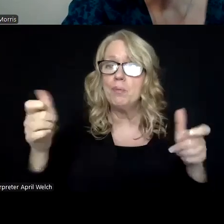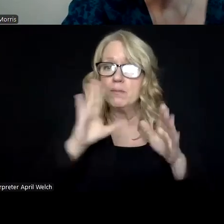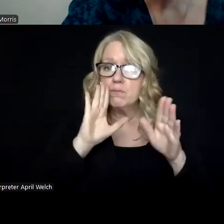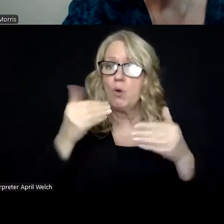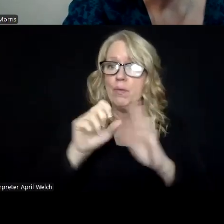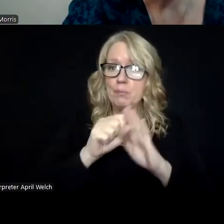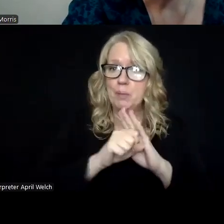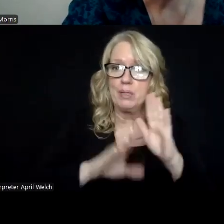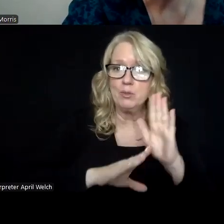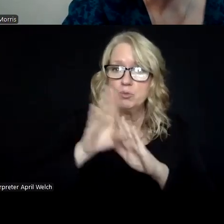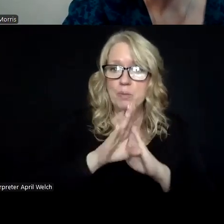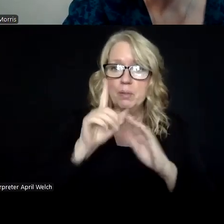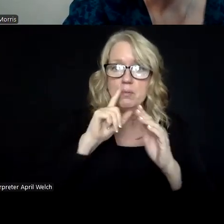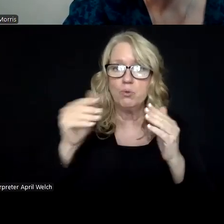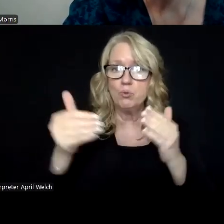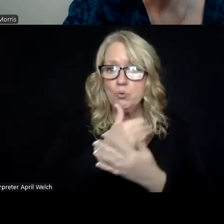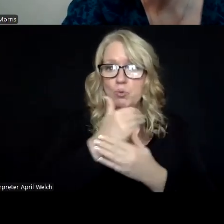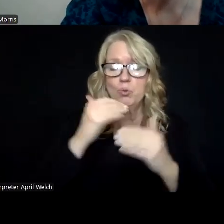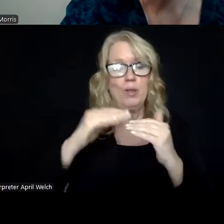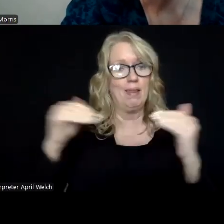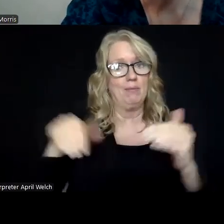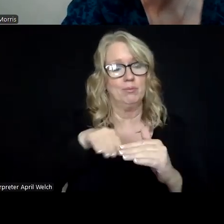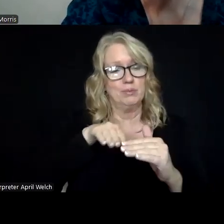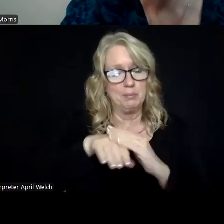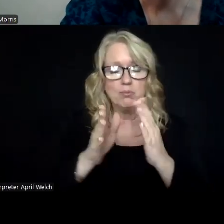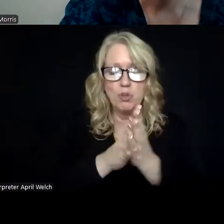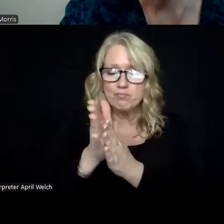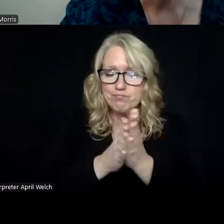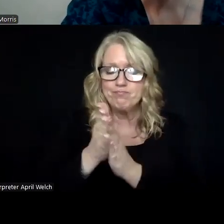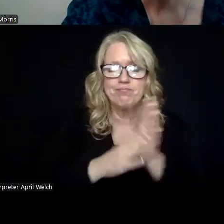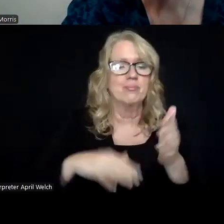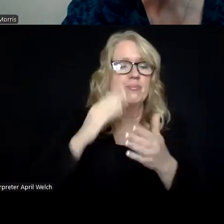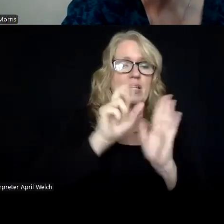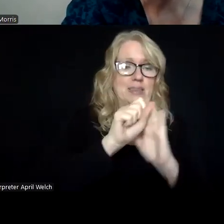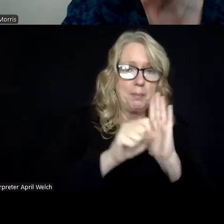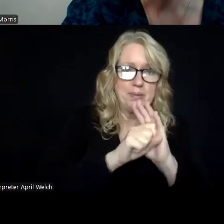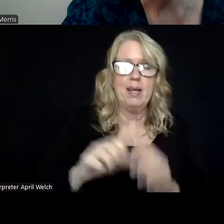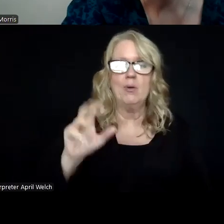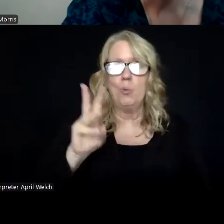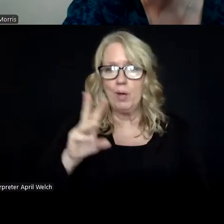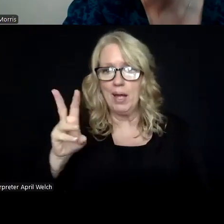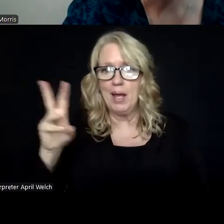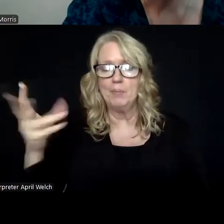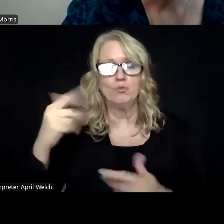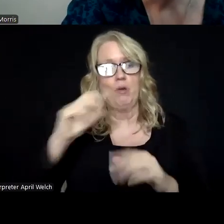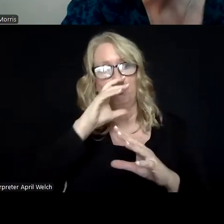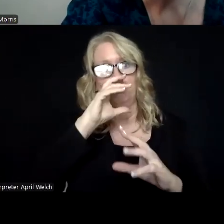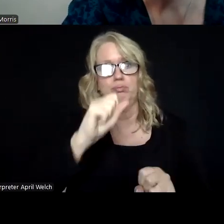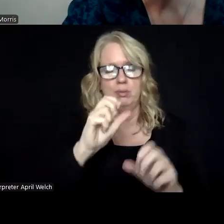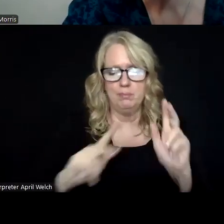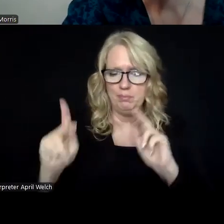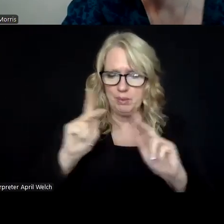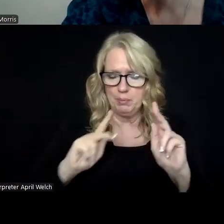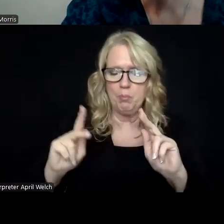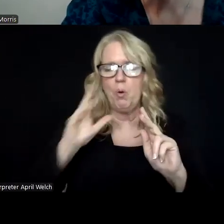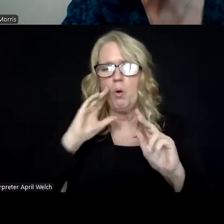on developing new entry-level programs and incentives. So some states have had websites to attract more people. Doing